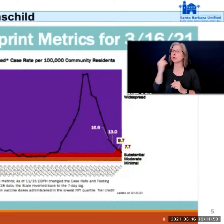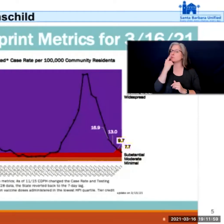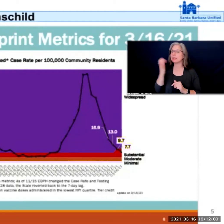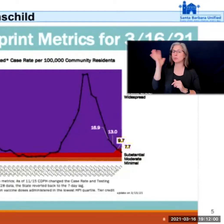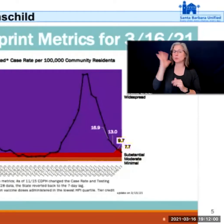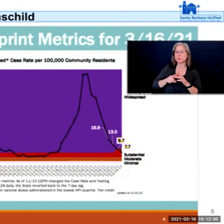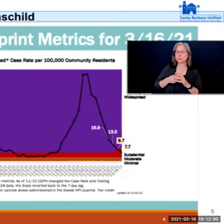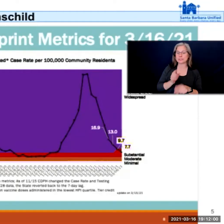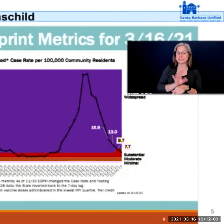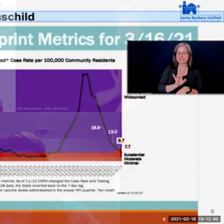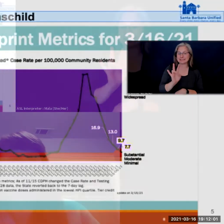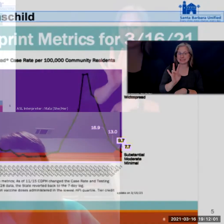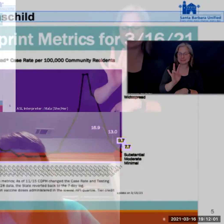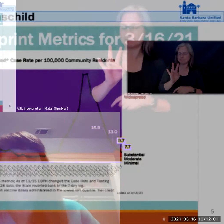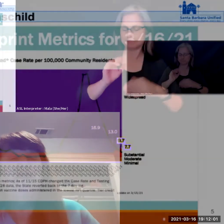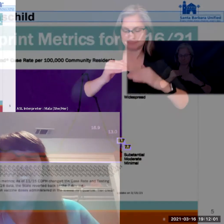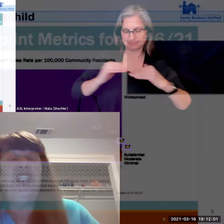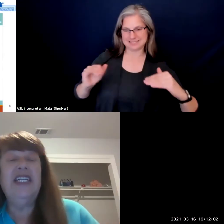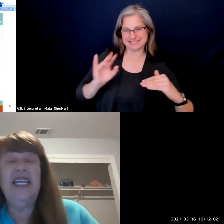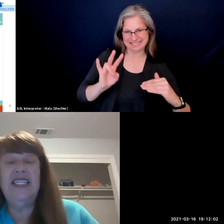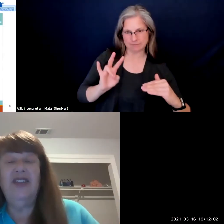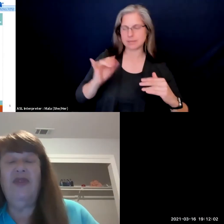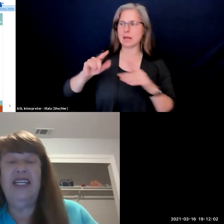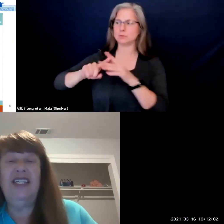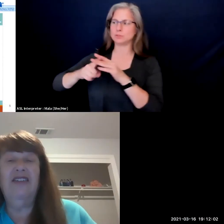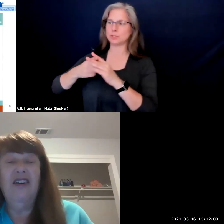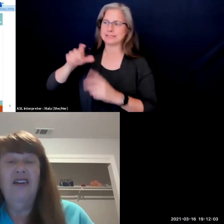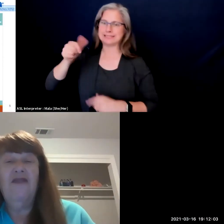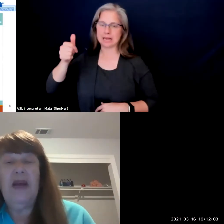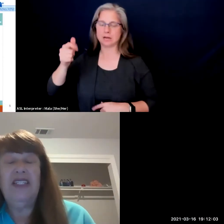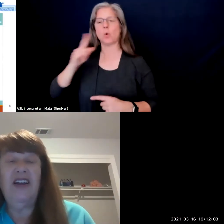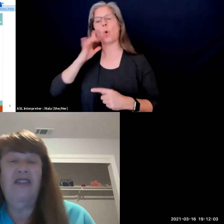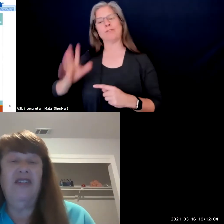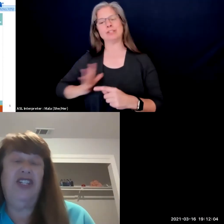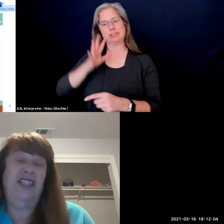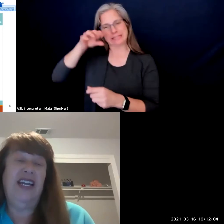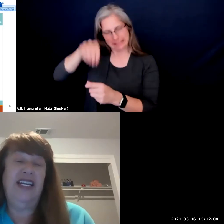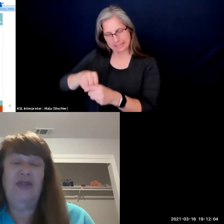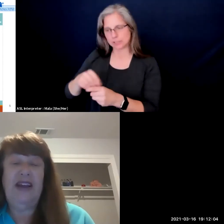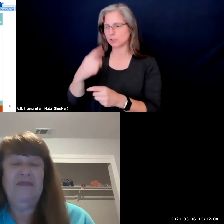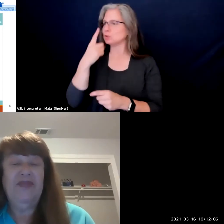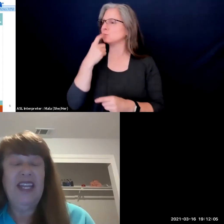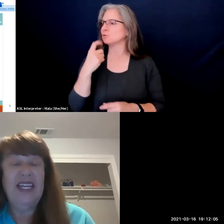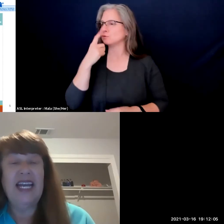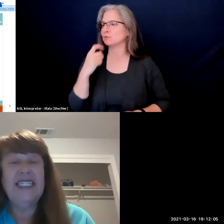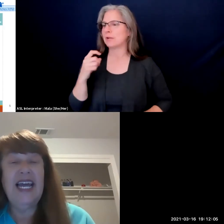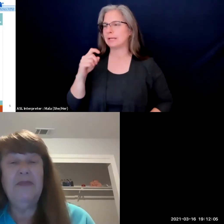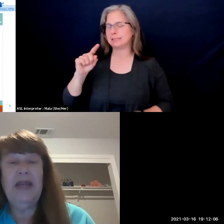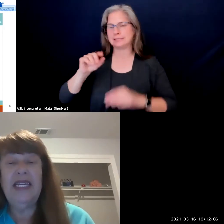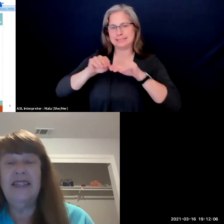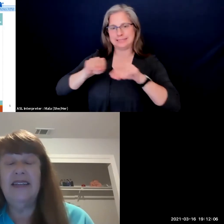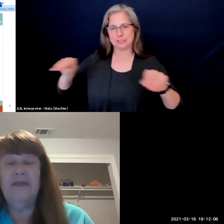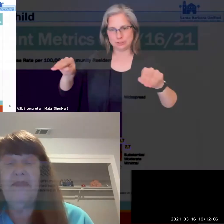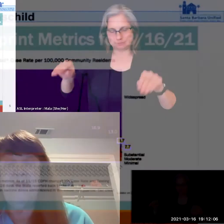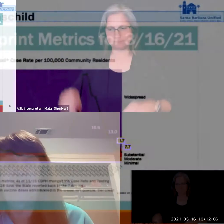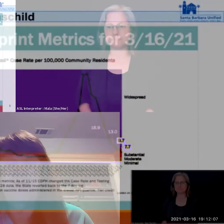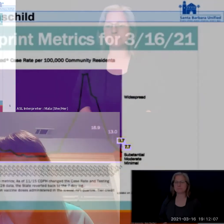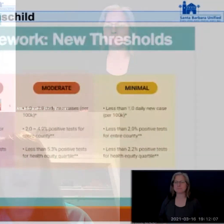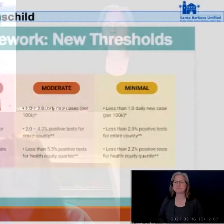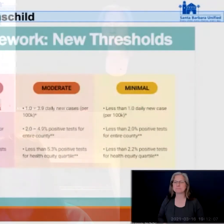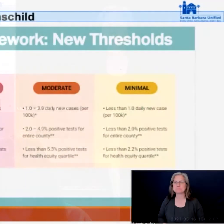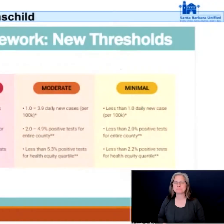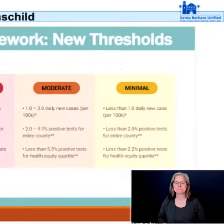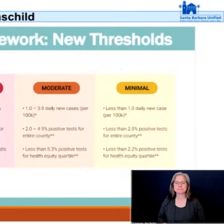but now it starts at 10. So we're officially into the red tier based on our adjusted case rate. Next slide, please.